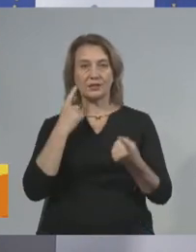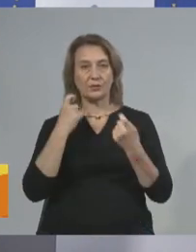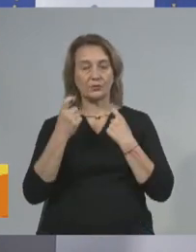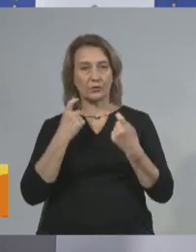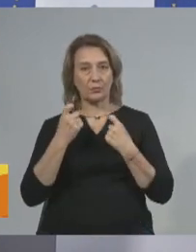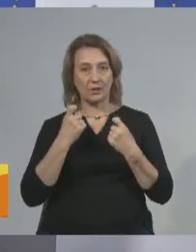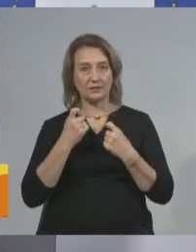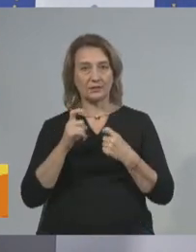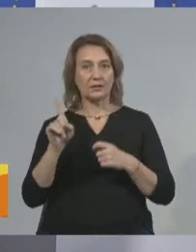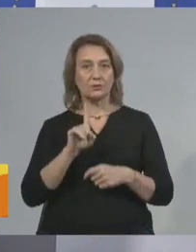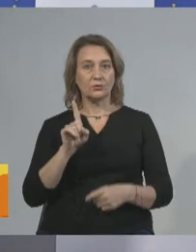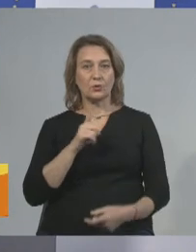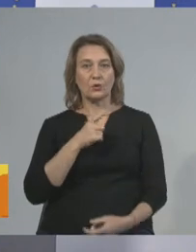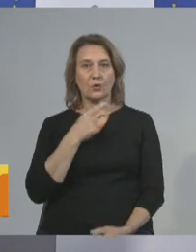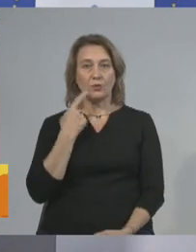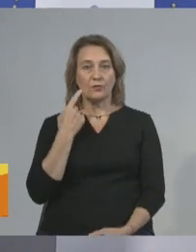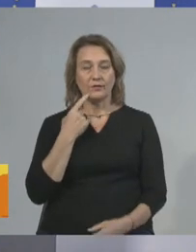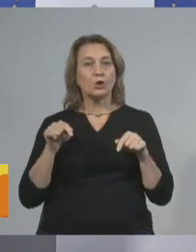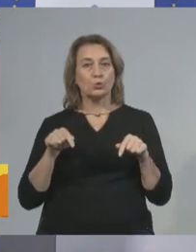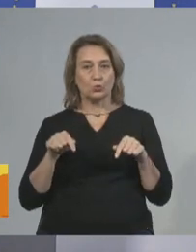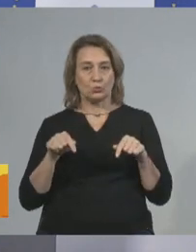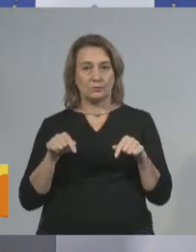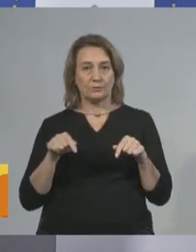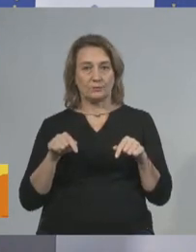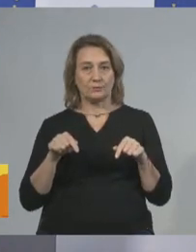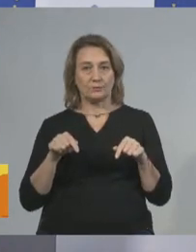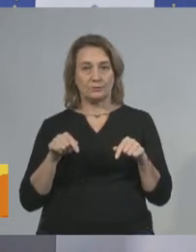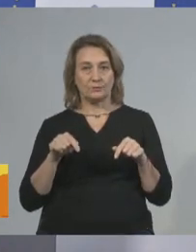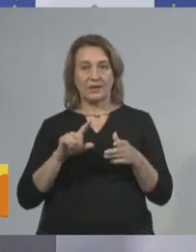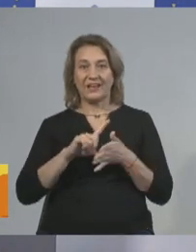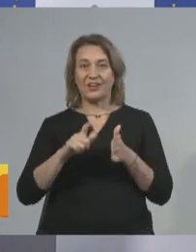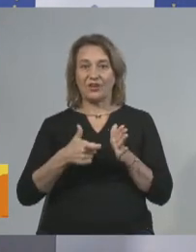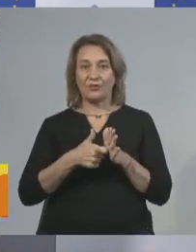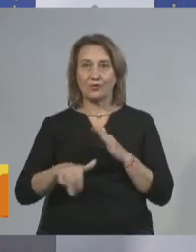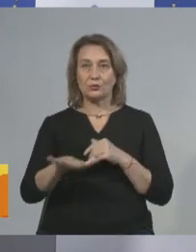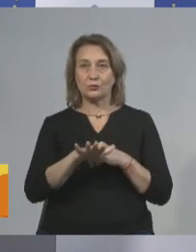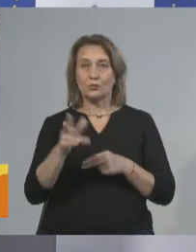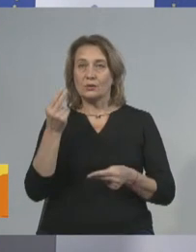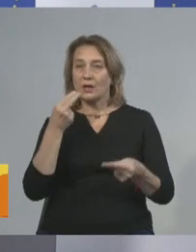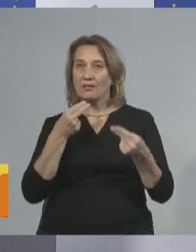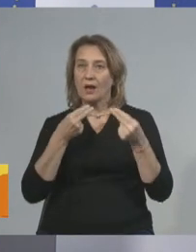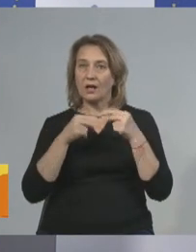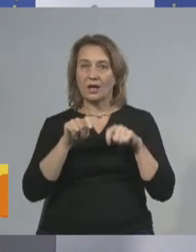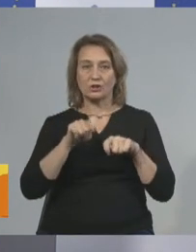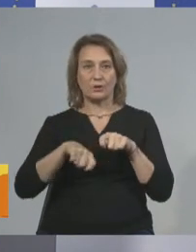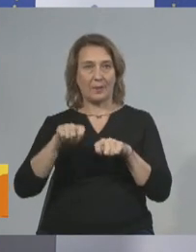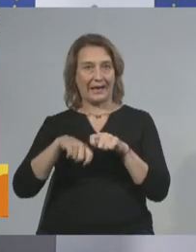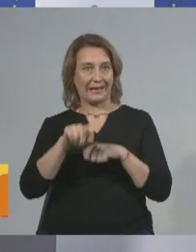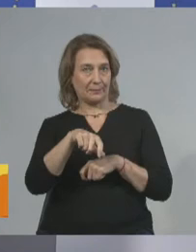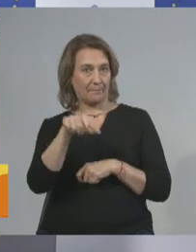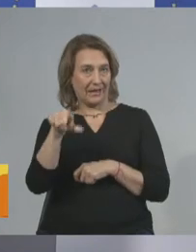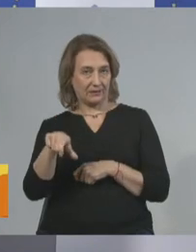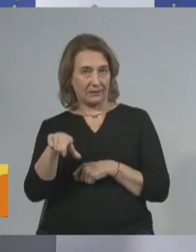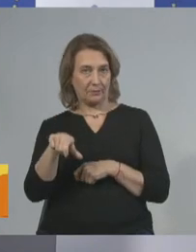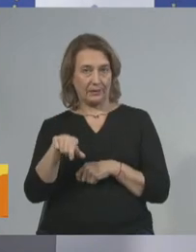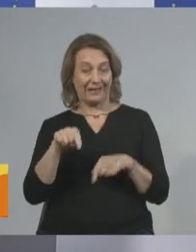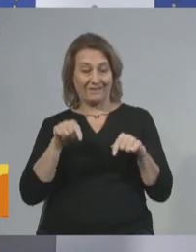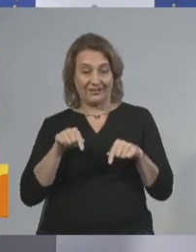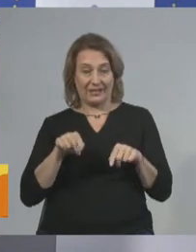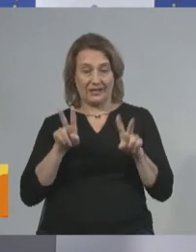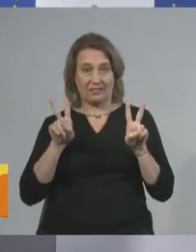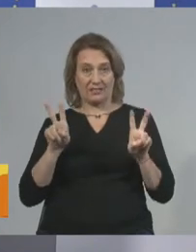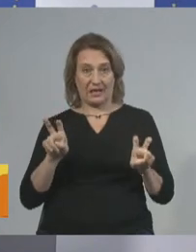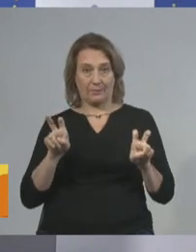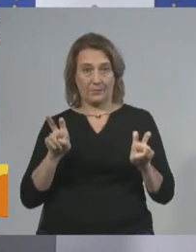this information and i've been working with it for many years in a row today i will talk to the best experts on this